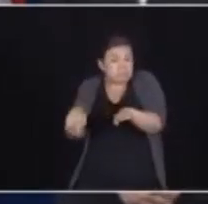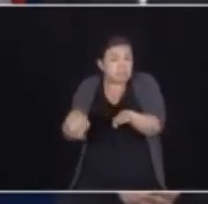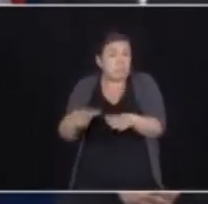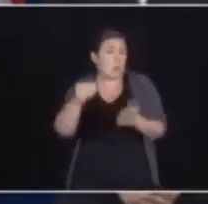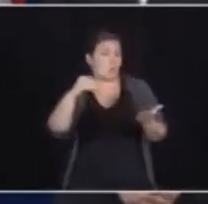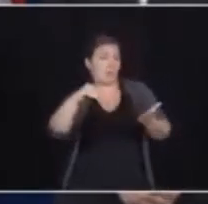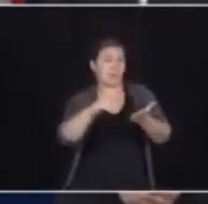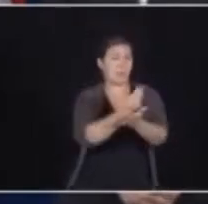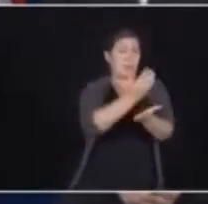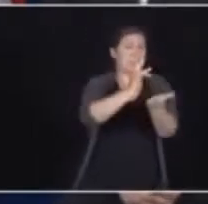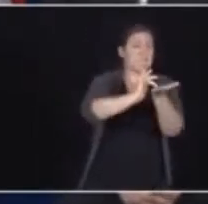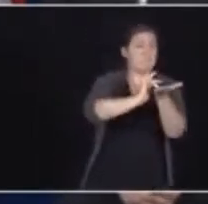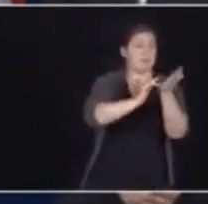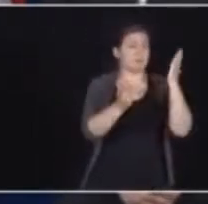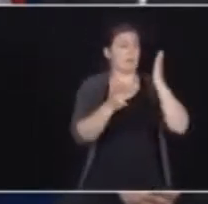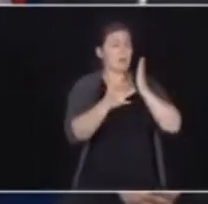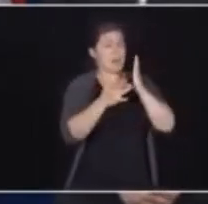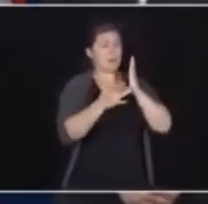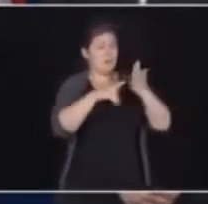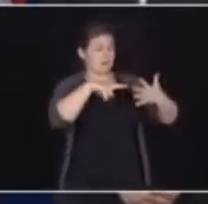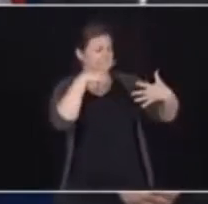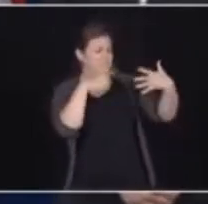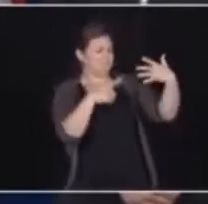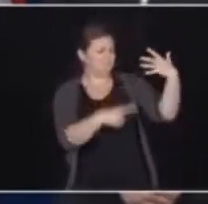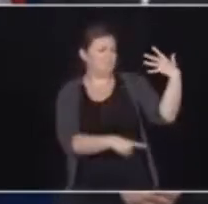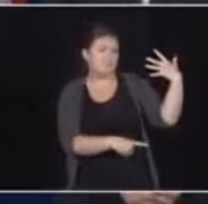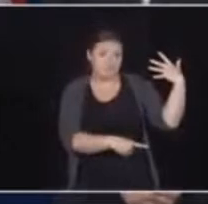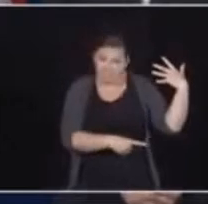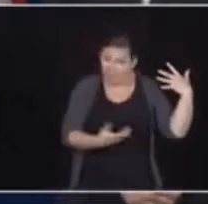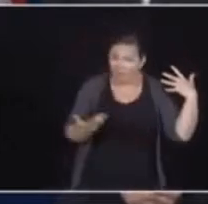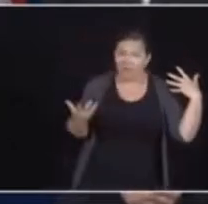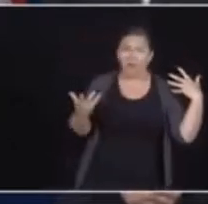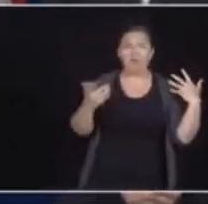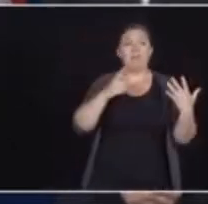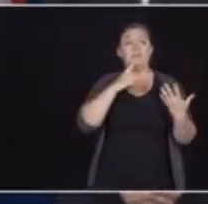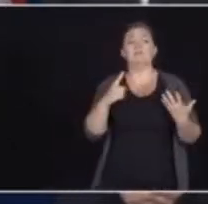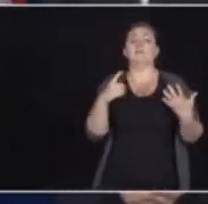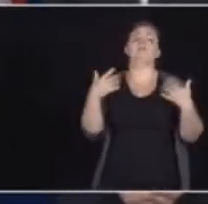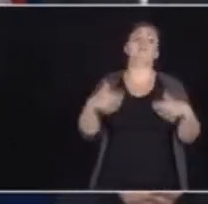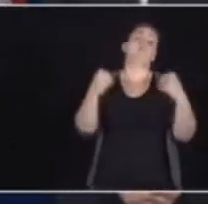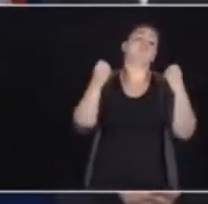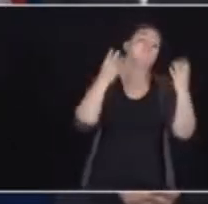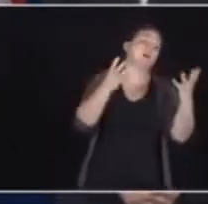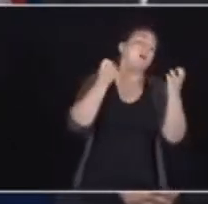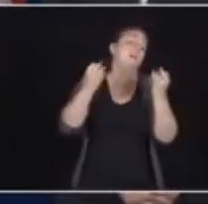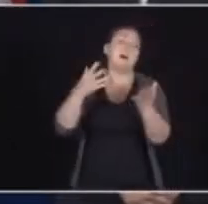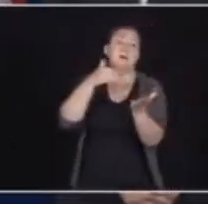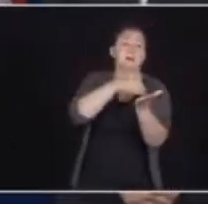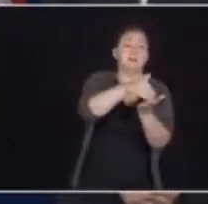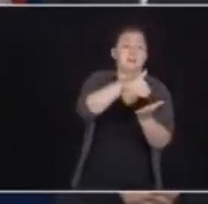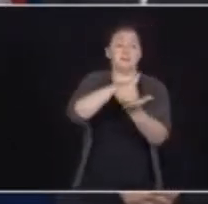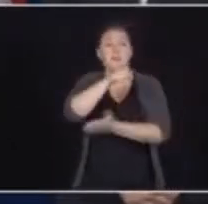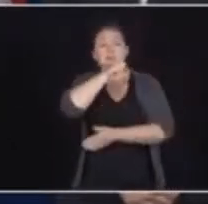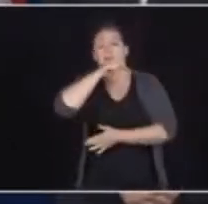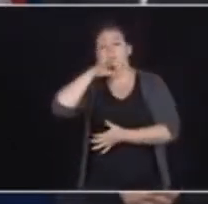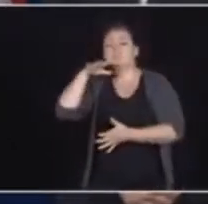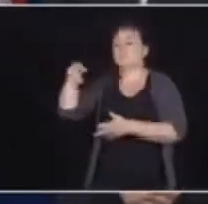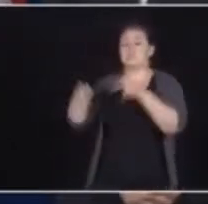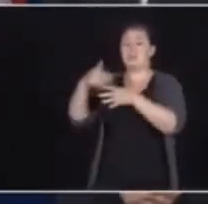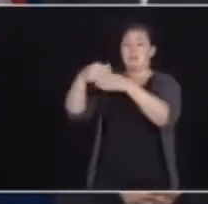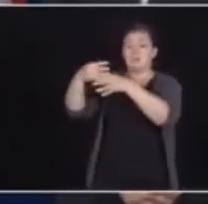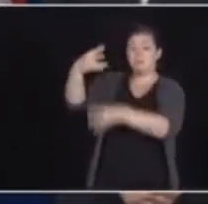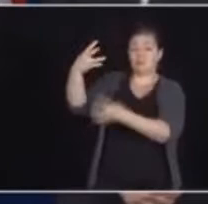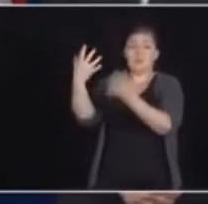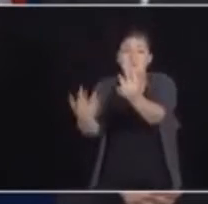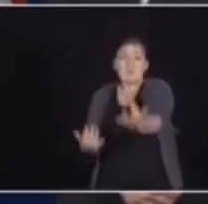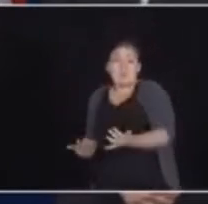a broken system. A system where tens of thousands of seniors were left on wait lists for beds. A system